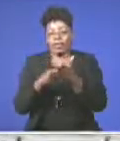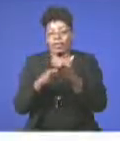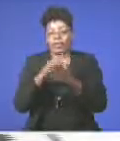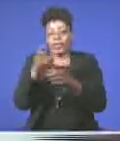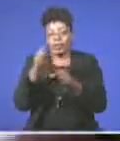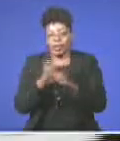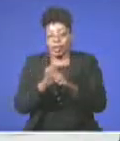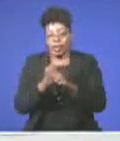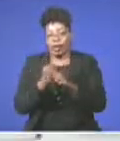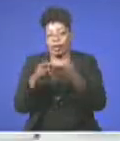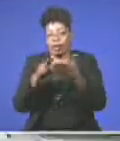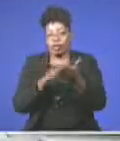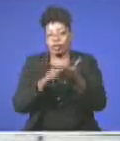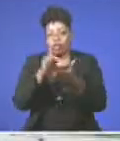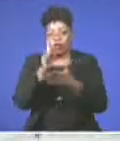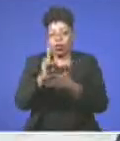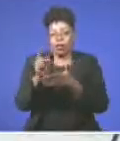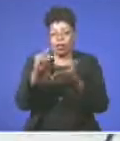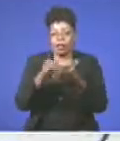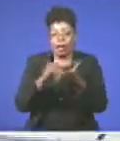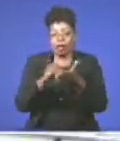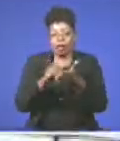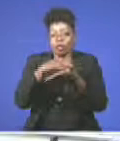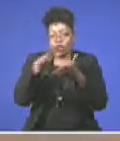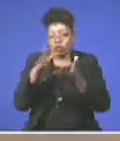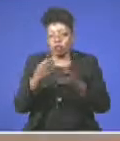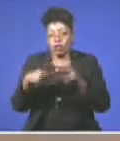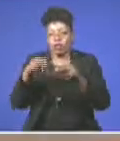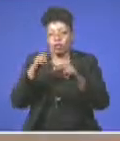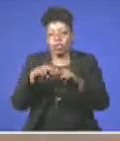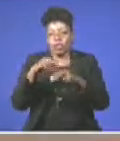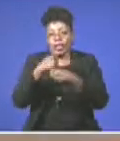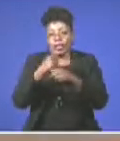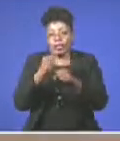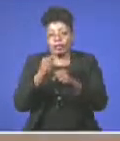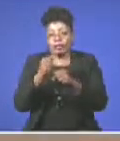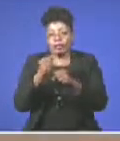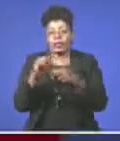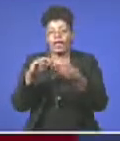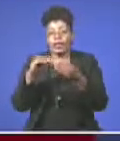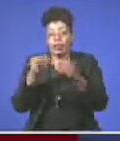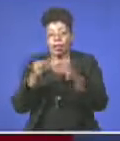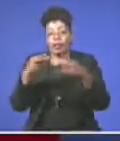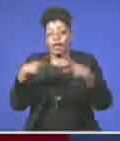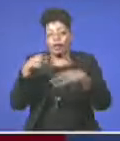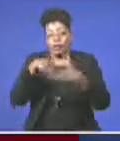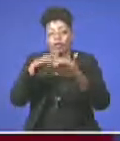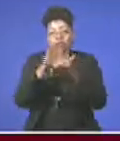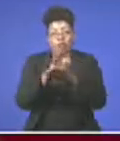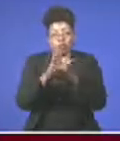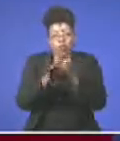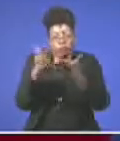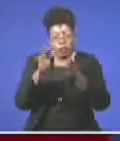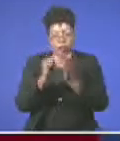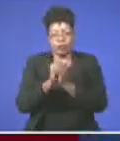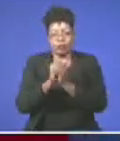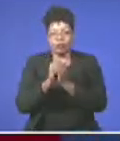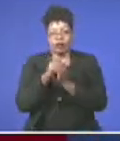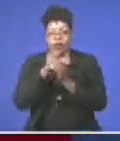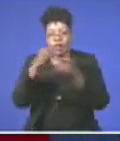1,000 students to increase the number that we already have in our schools. We did not have